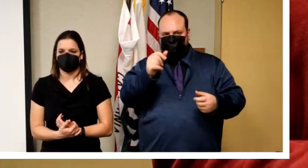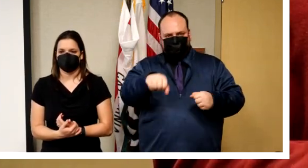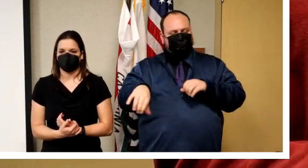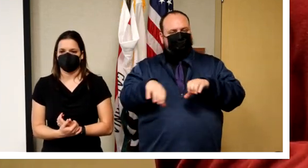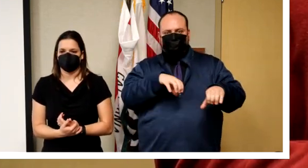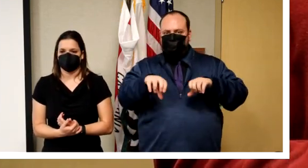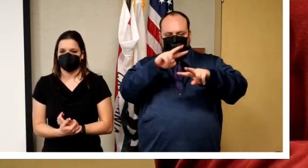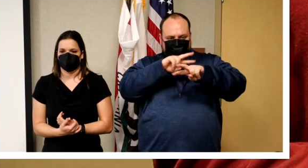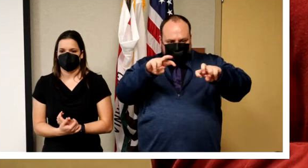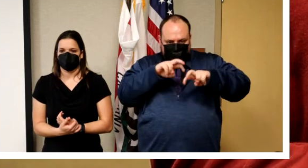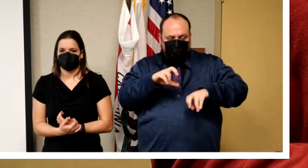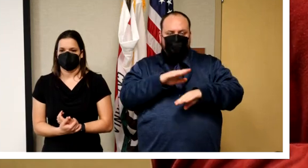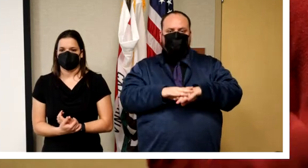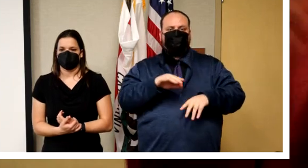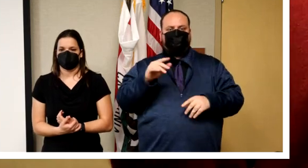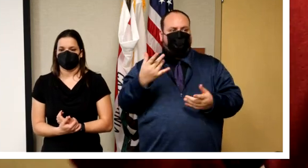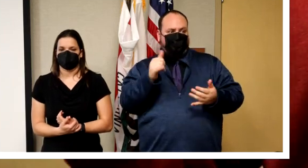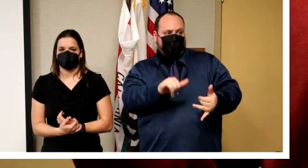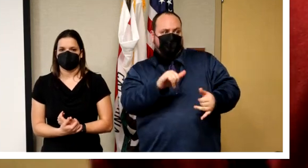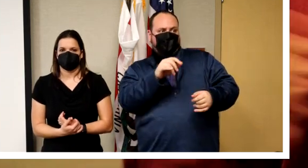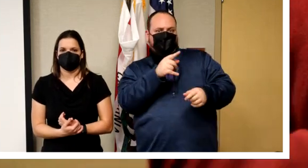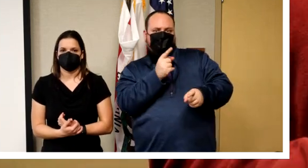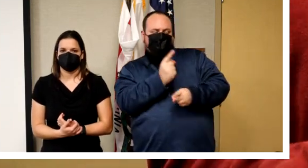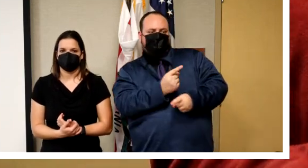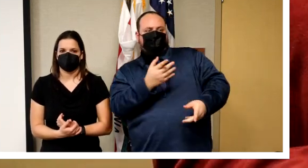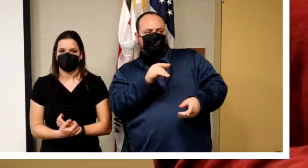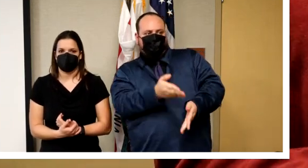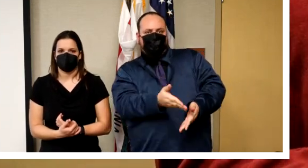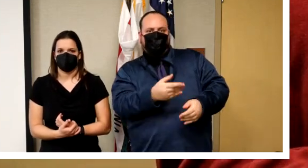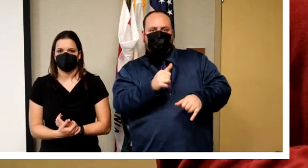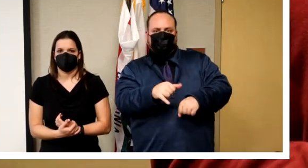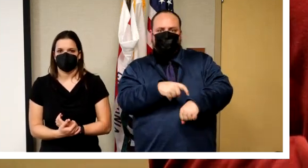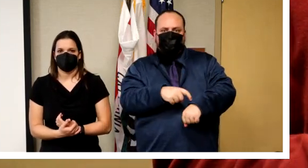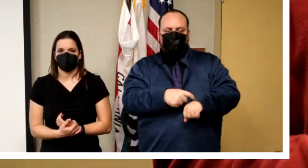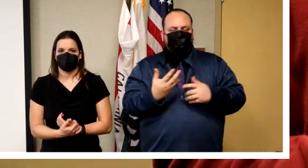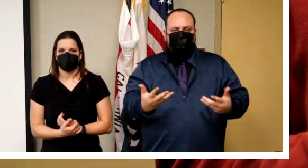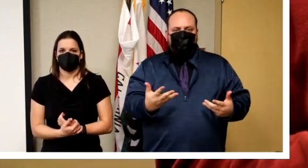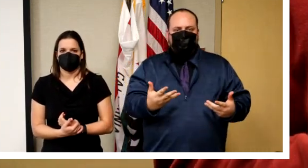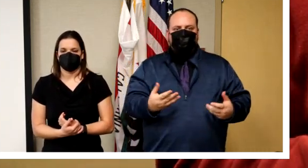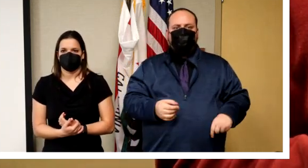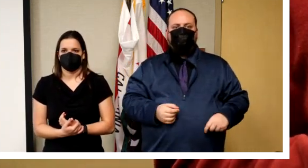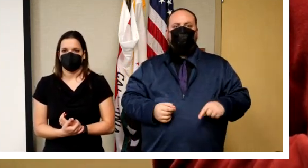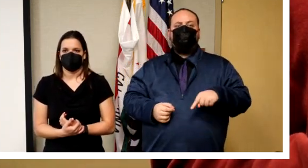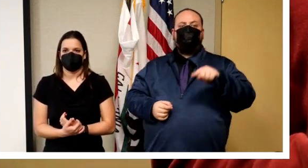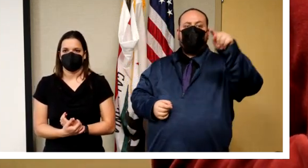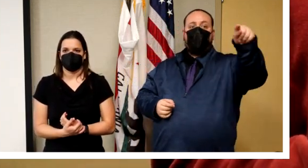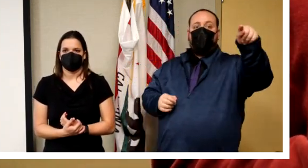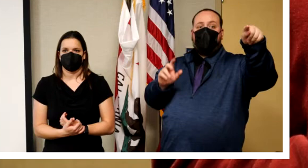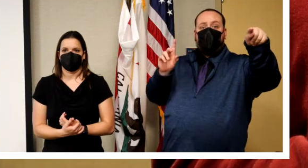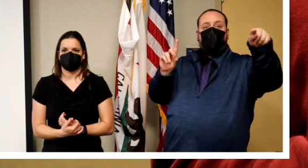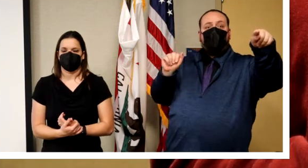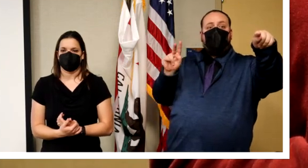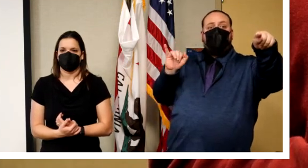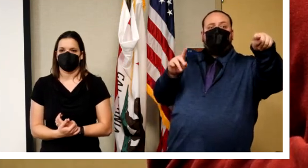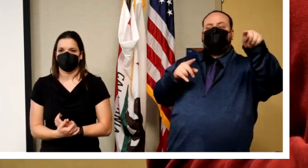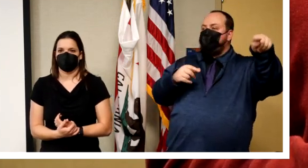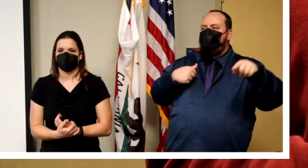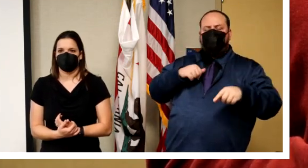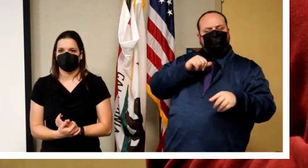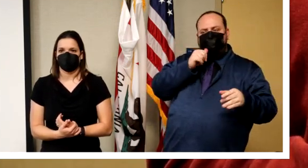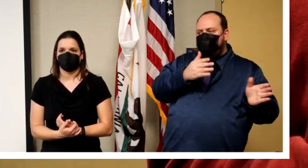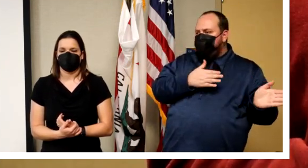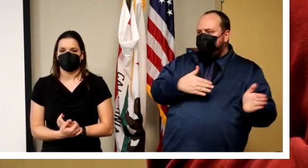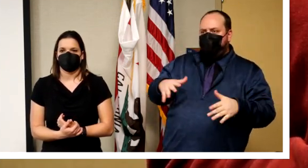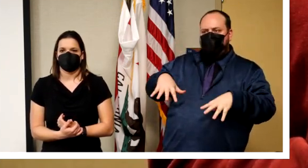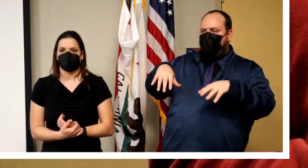fly to be able to do that, because you're planning on adopting a map that day. But we're not planning on adopting a map until we get